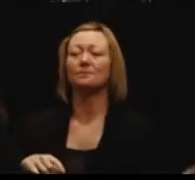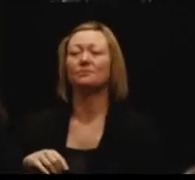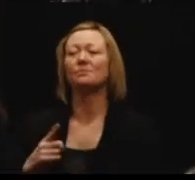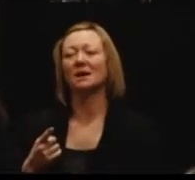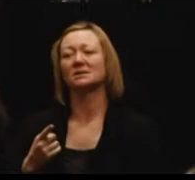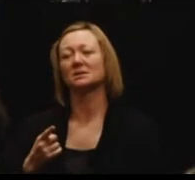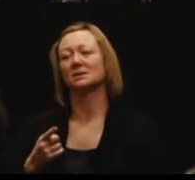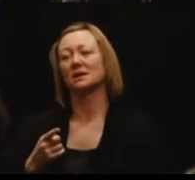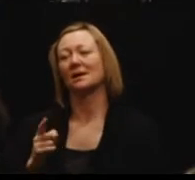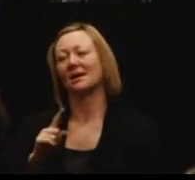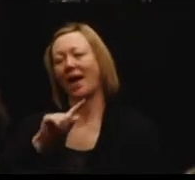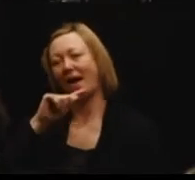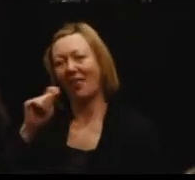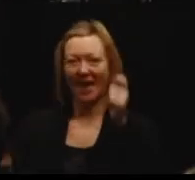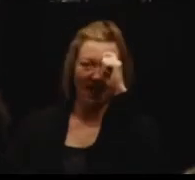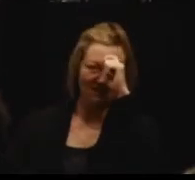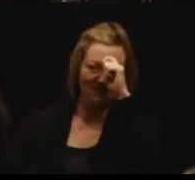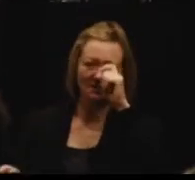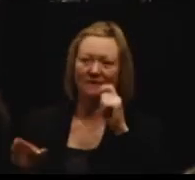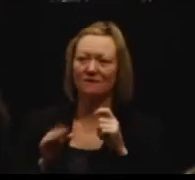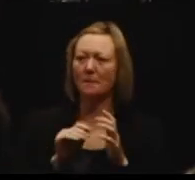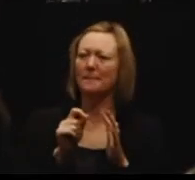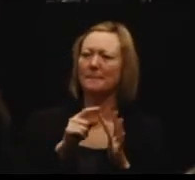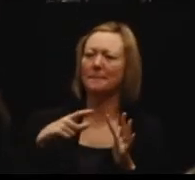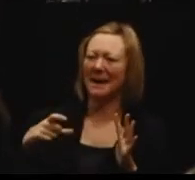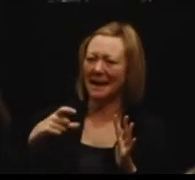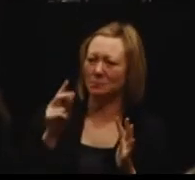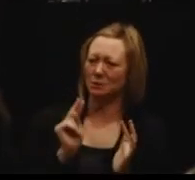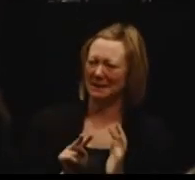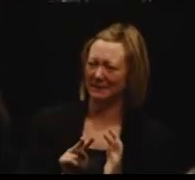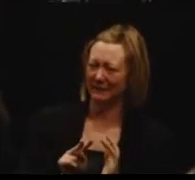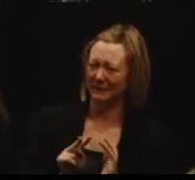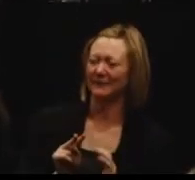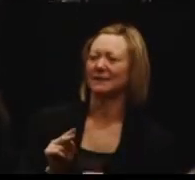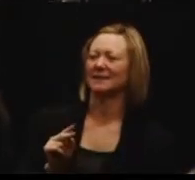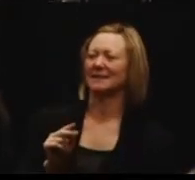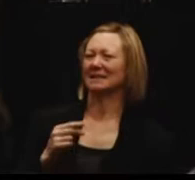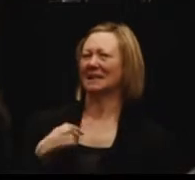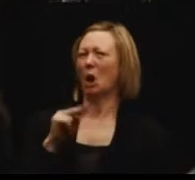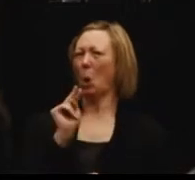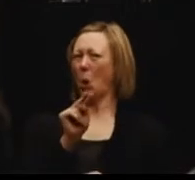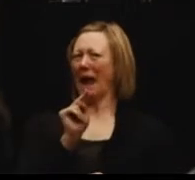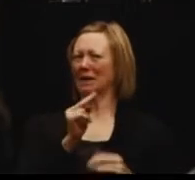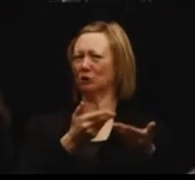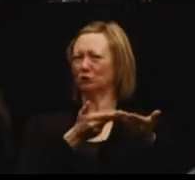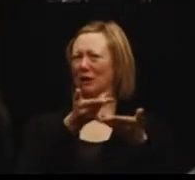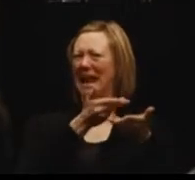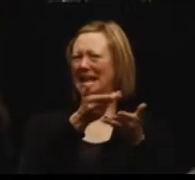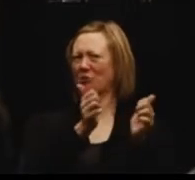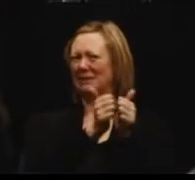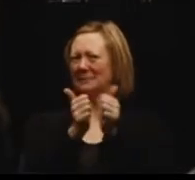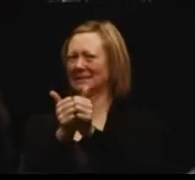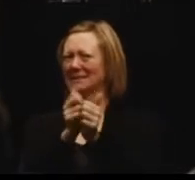about it from a PEC perspective, one thing that does concern me with the trade agreements, which obviously have been part of the